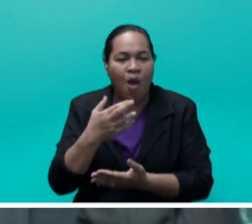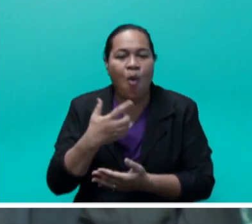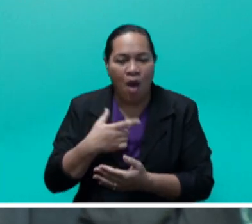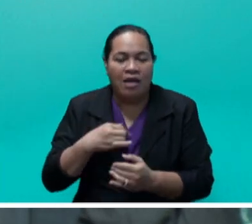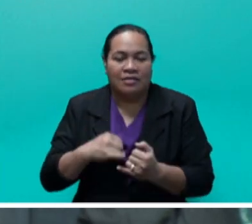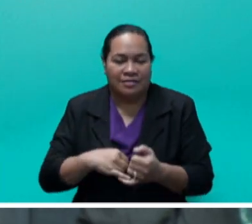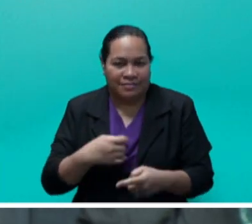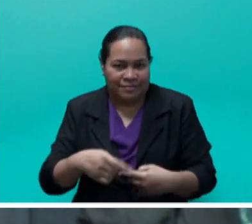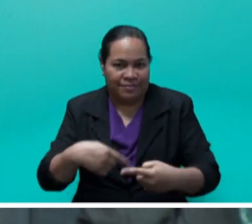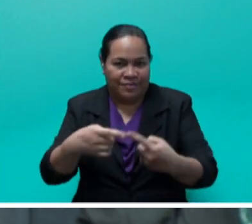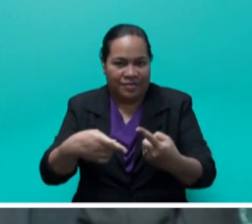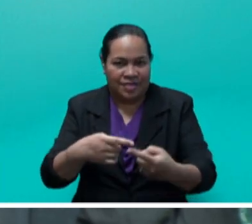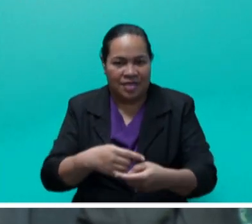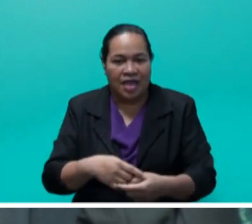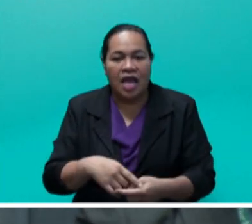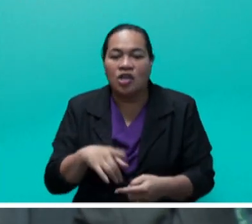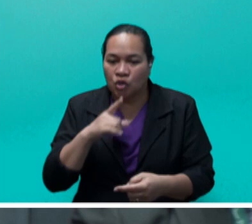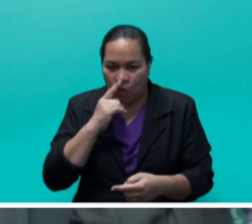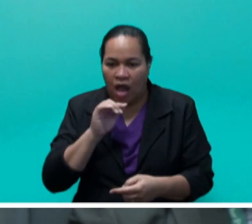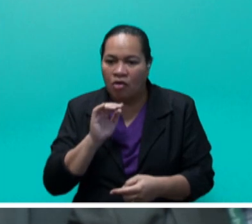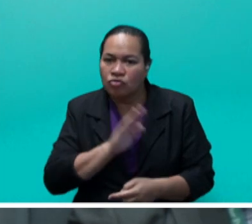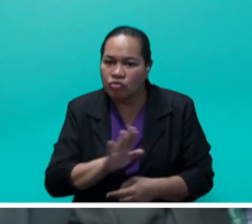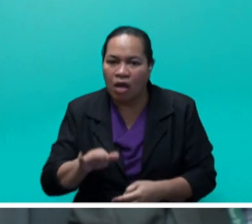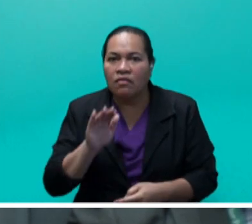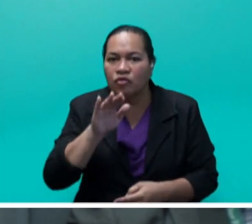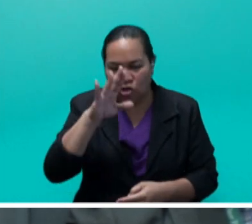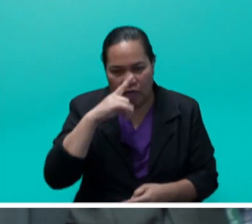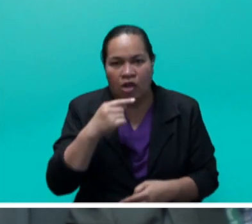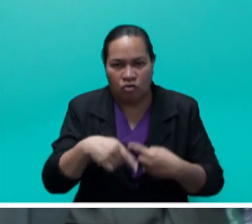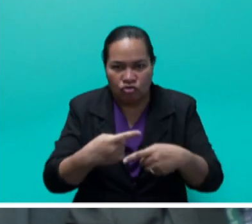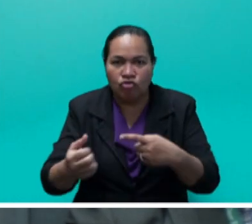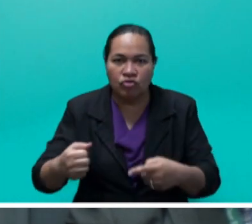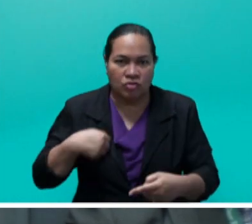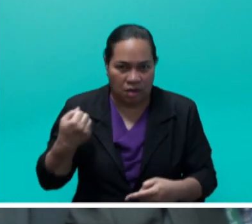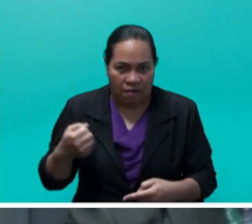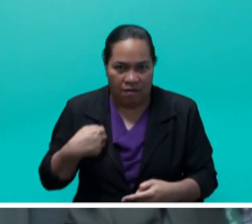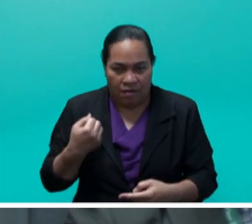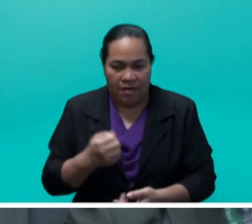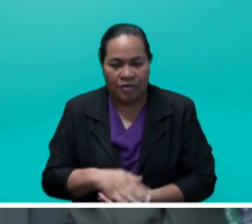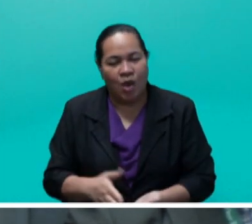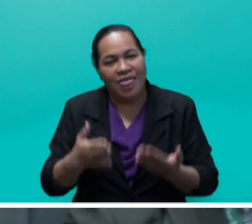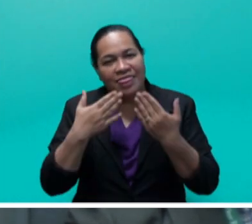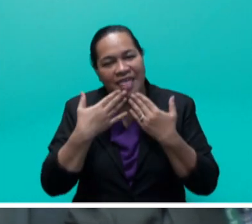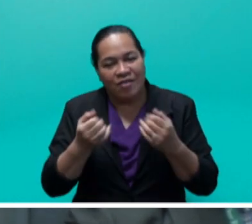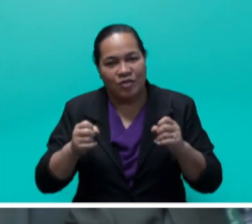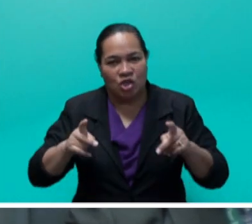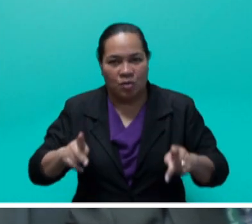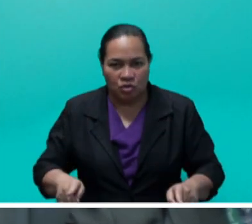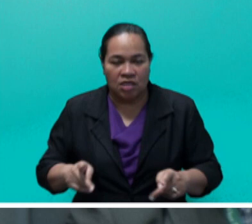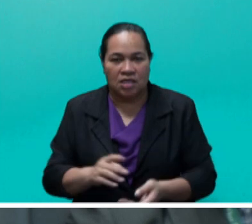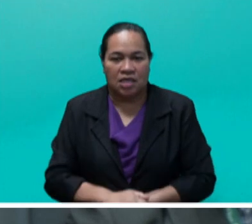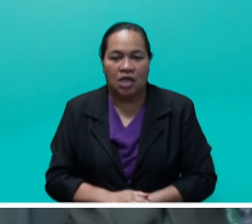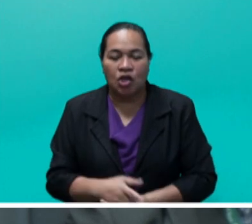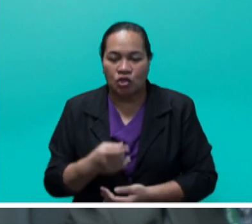sustenance and the survival of our future generation. Mr. Speaker, sir, I thank you for this opportunity